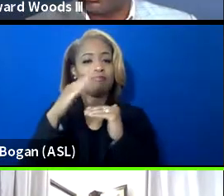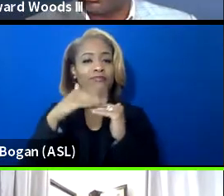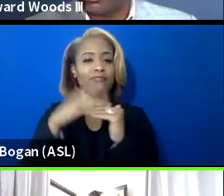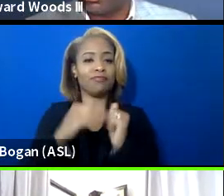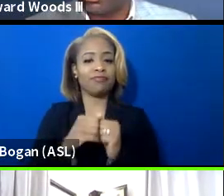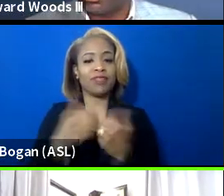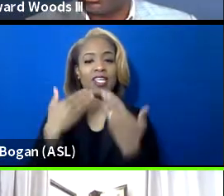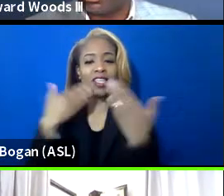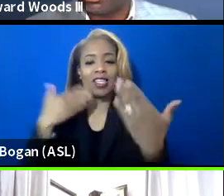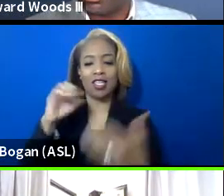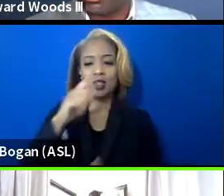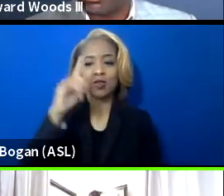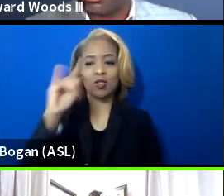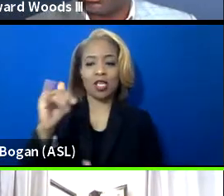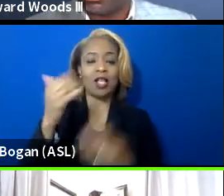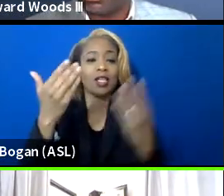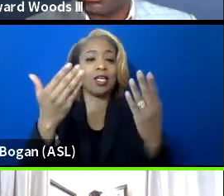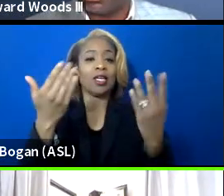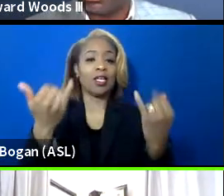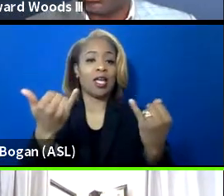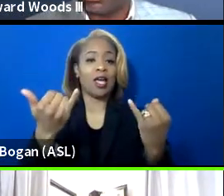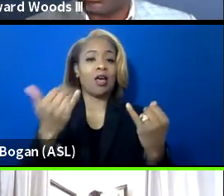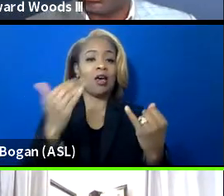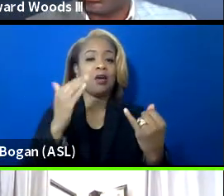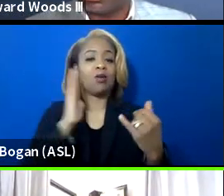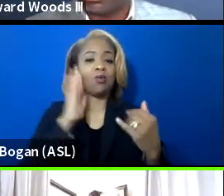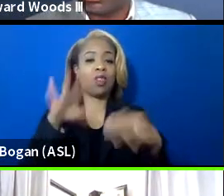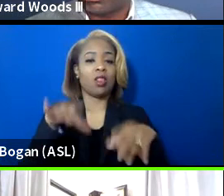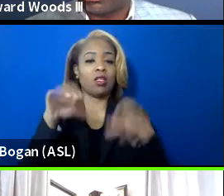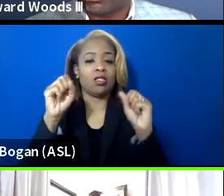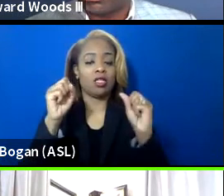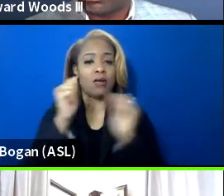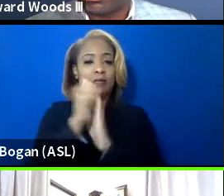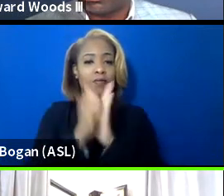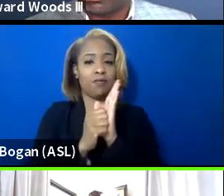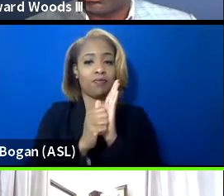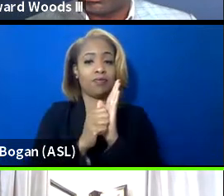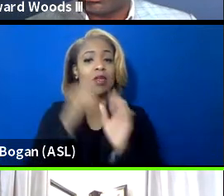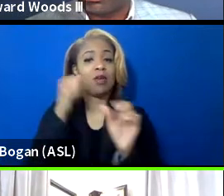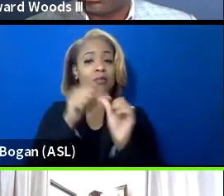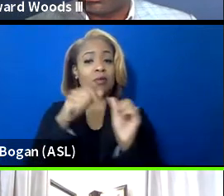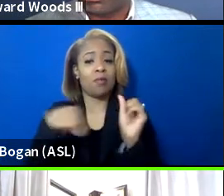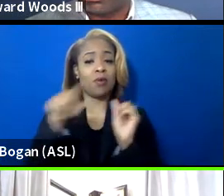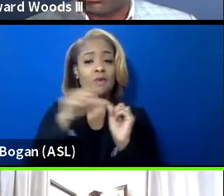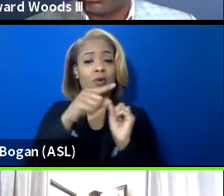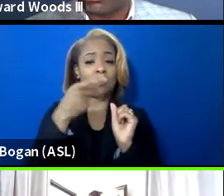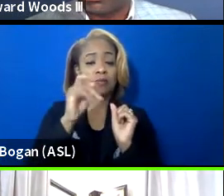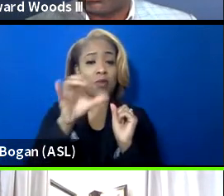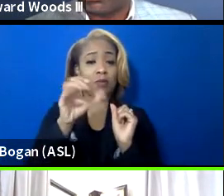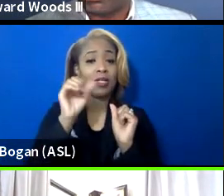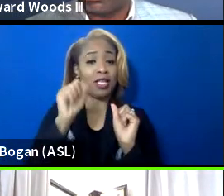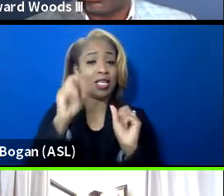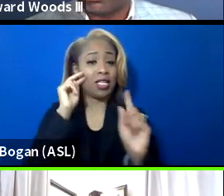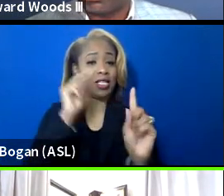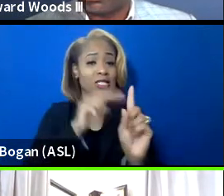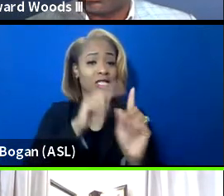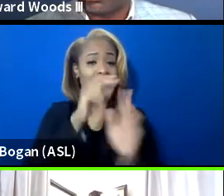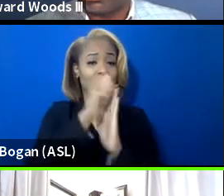Thank you, Sally. Moving on to the adoption of the agenda. As a reminder to the public watching, you can see the agenda